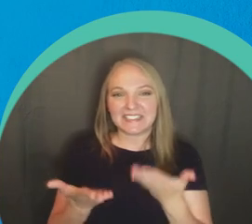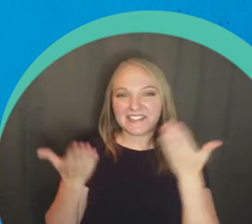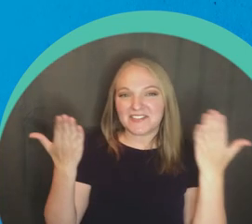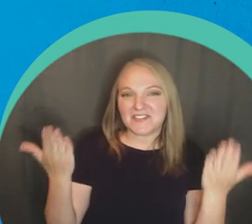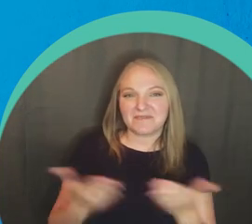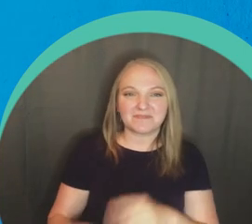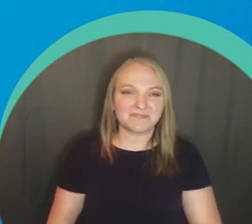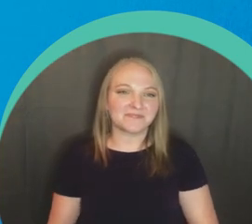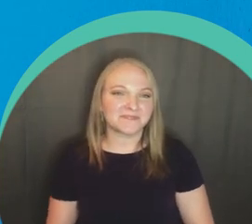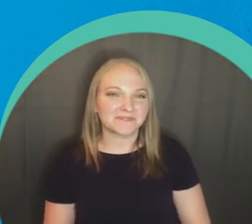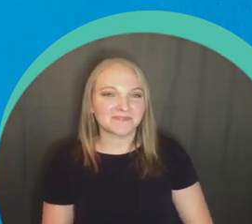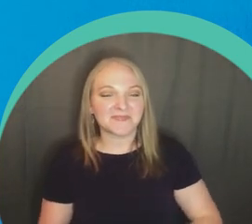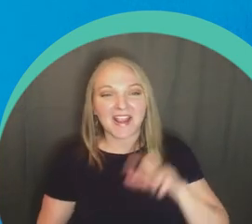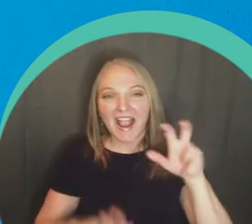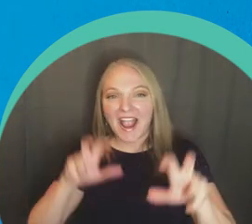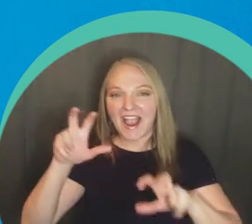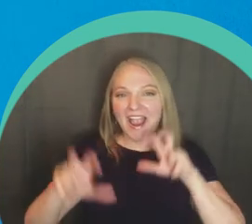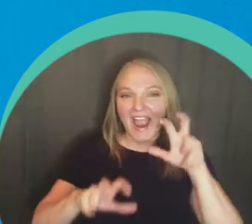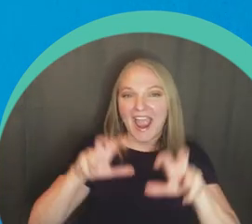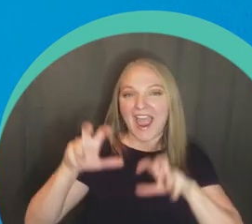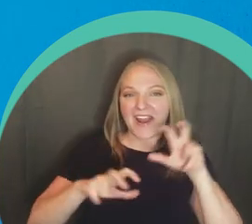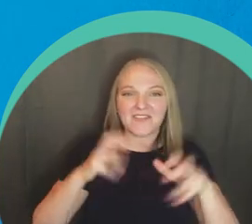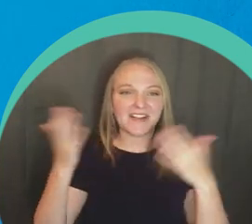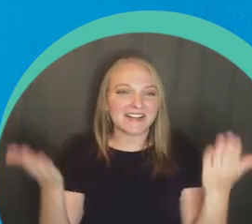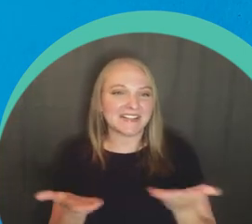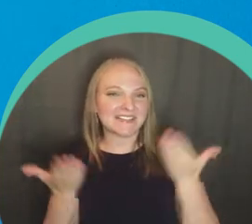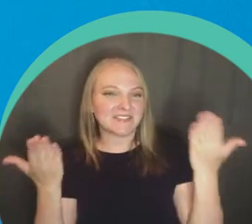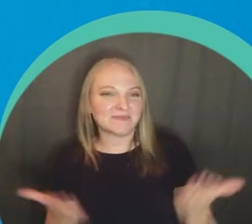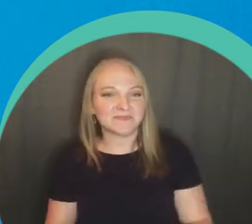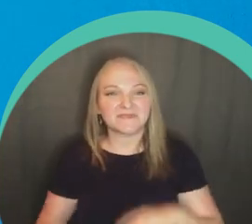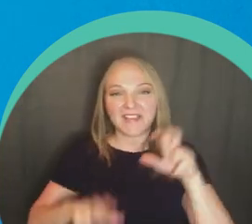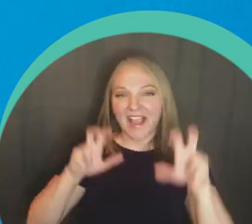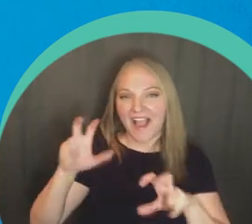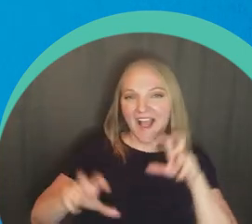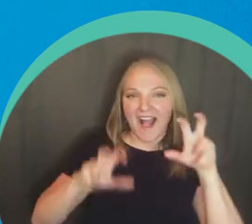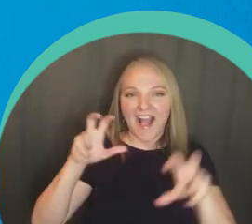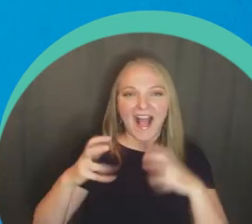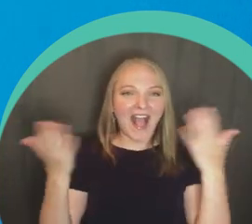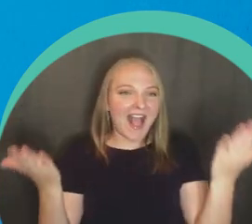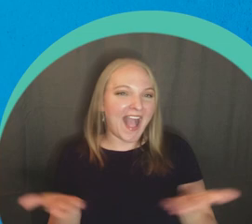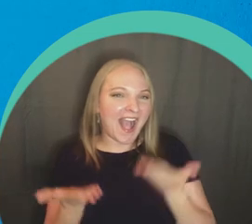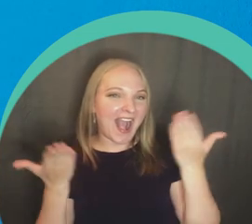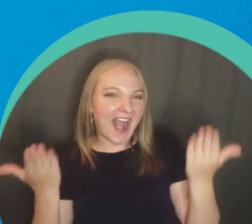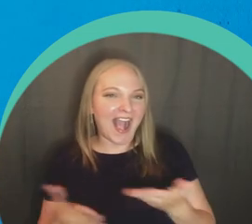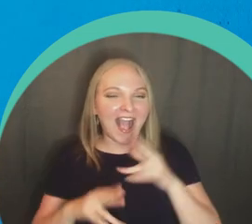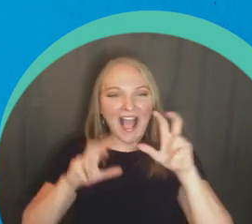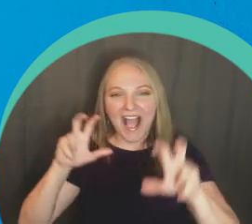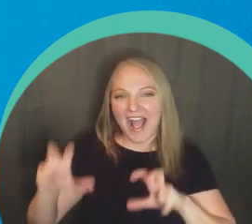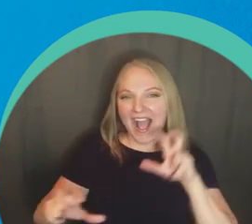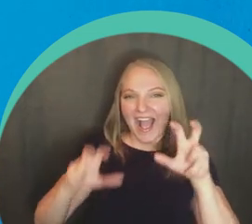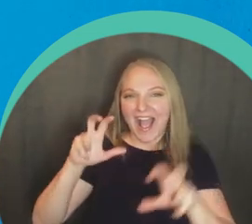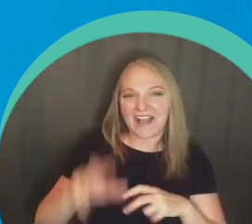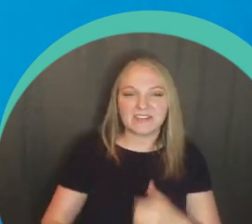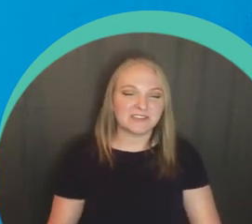Carnival is here! Carnival is here! Carnival is here!"